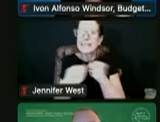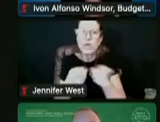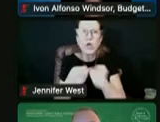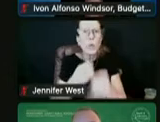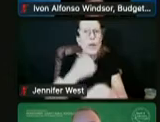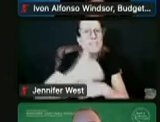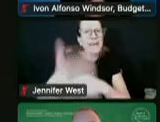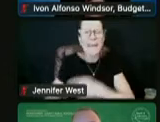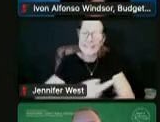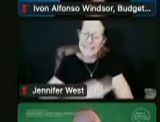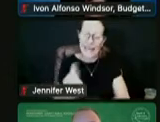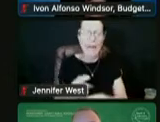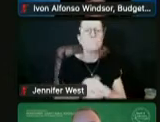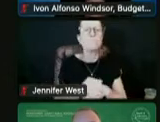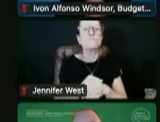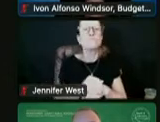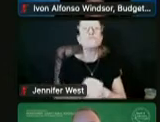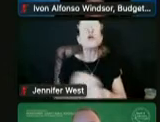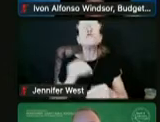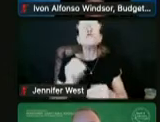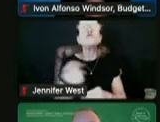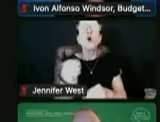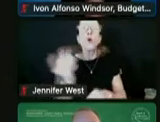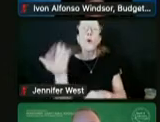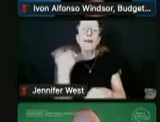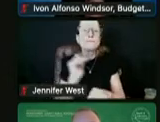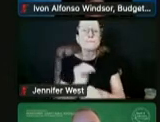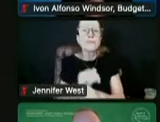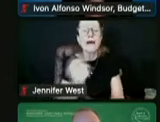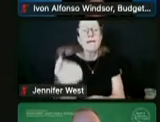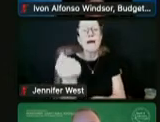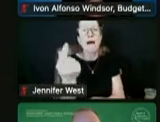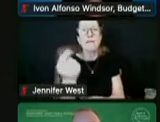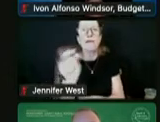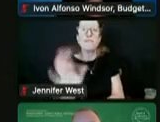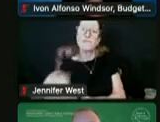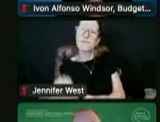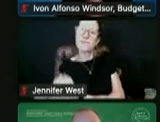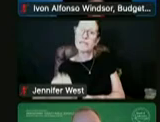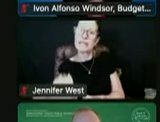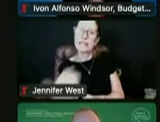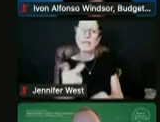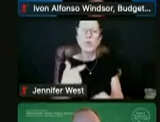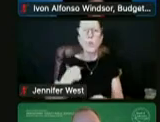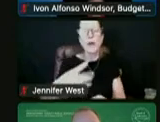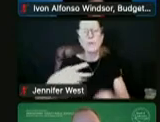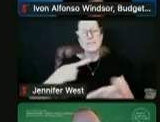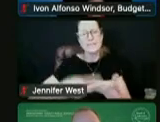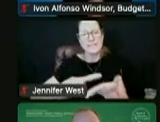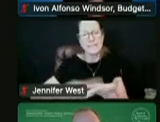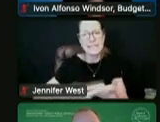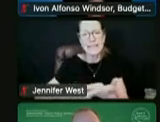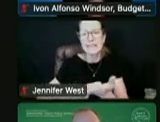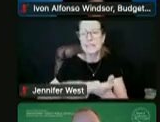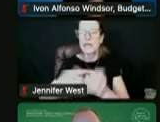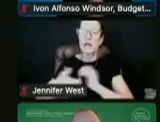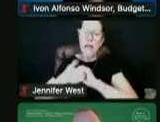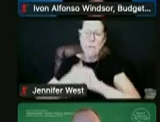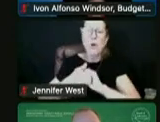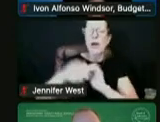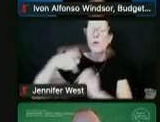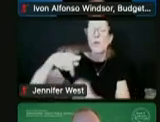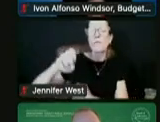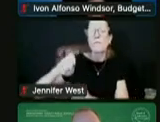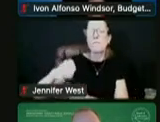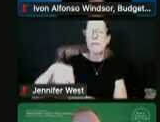were in collaboration with Emergency Command Center and PEPCO and trying to confirm a timeline of when power was going to be restored. Well, as you